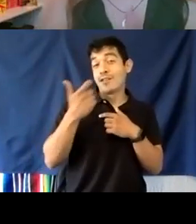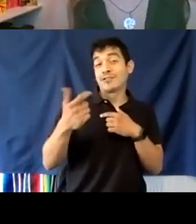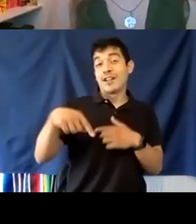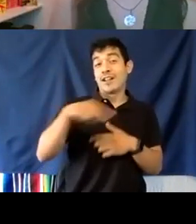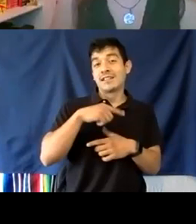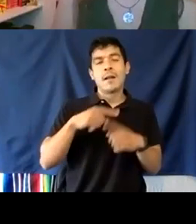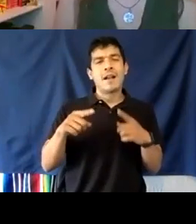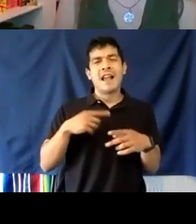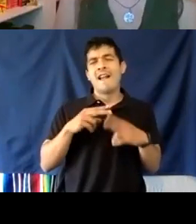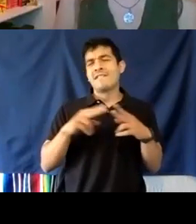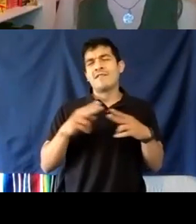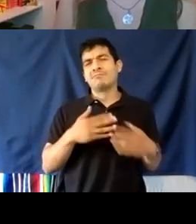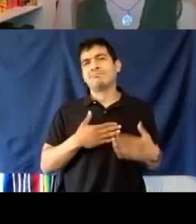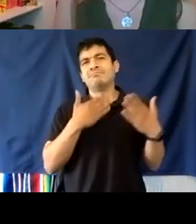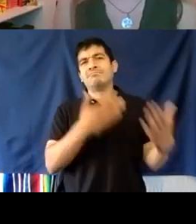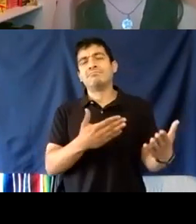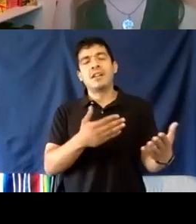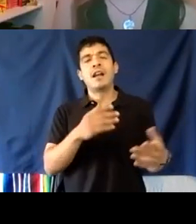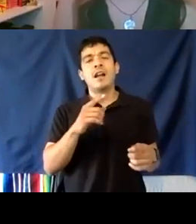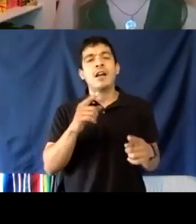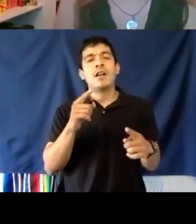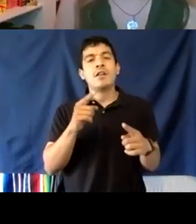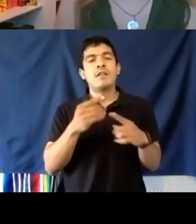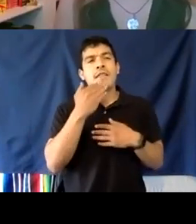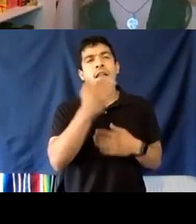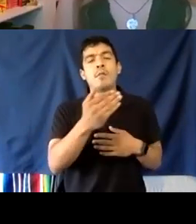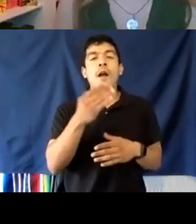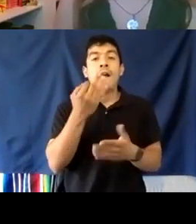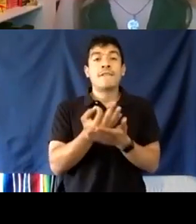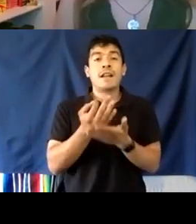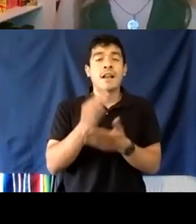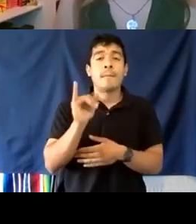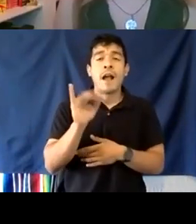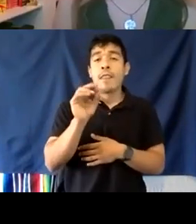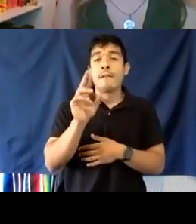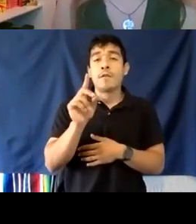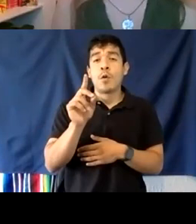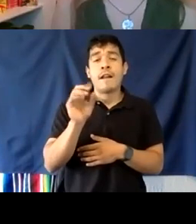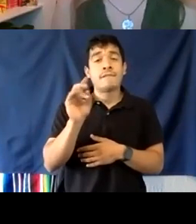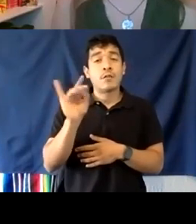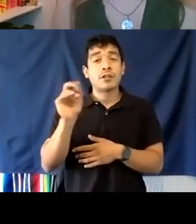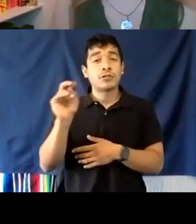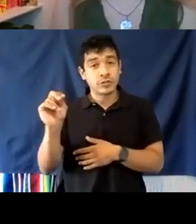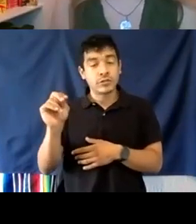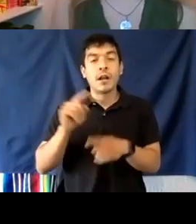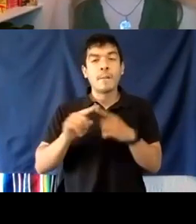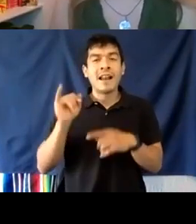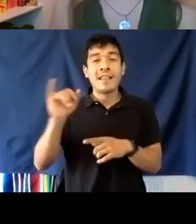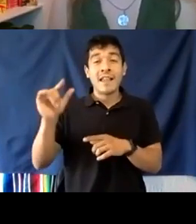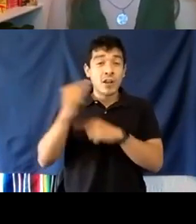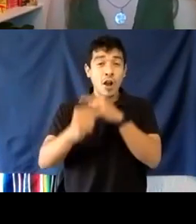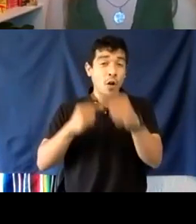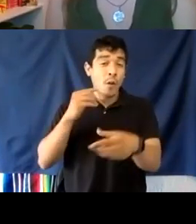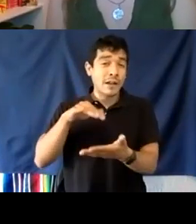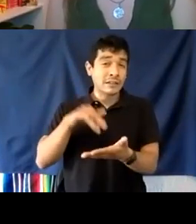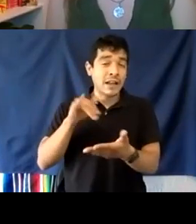great gratitude funded by Two Ways Program at the Ford Foundation, but it's a global study that looks at the future of